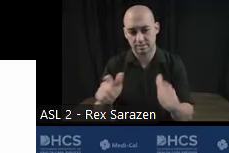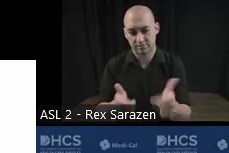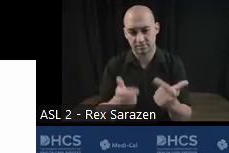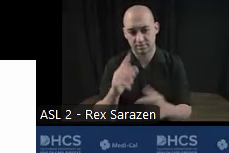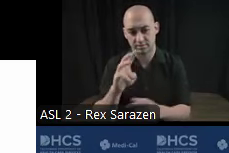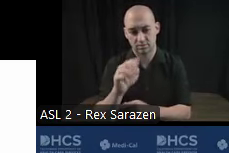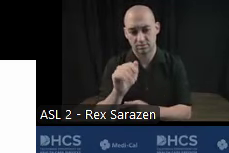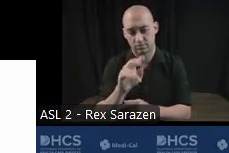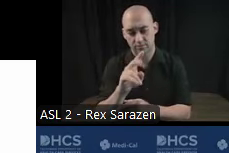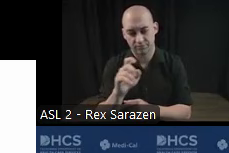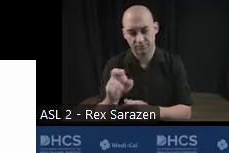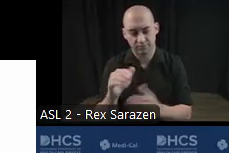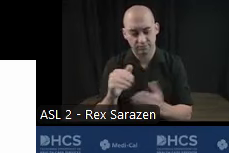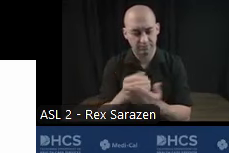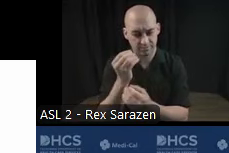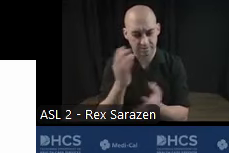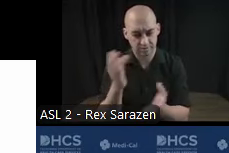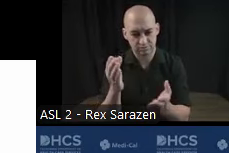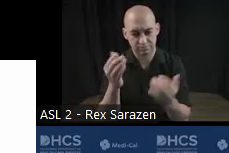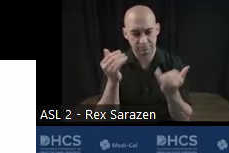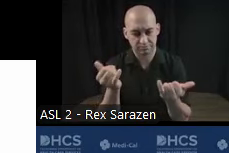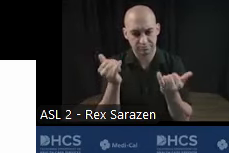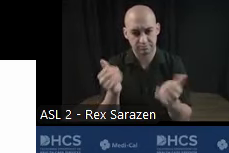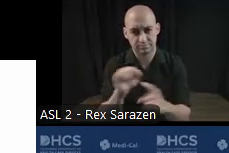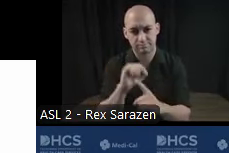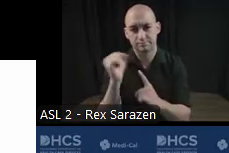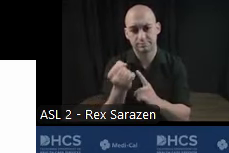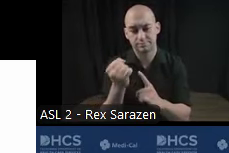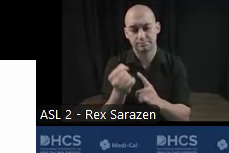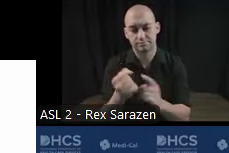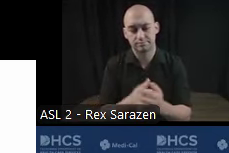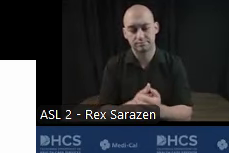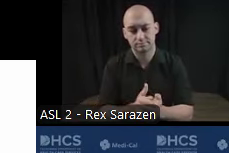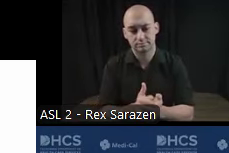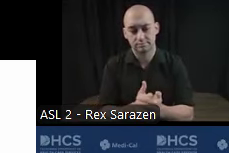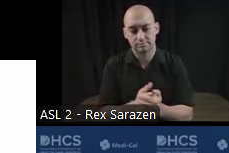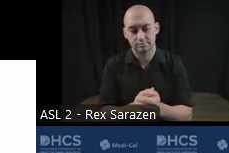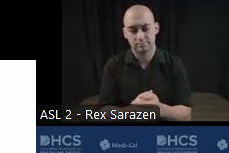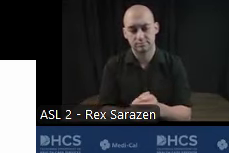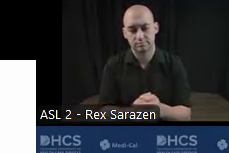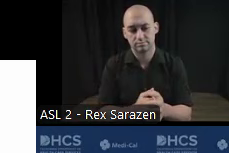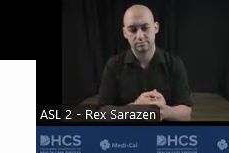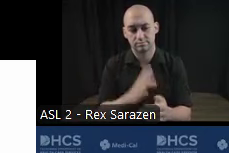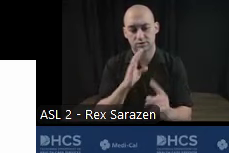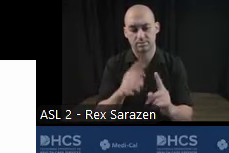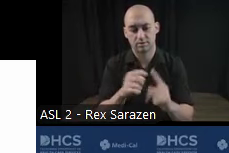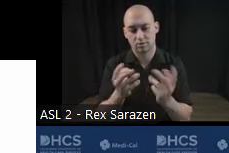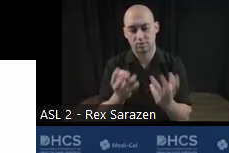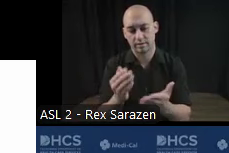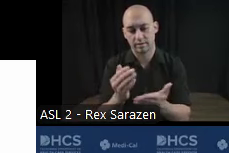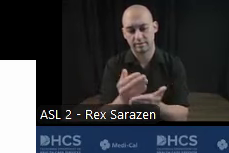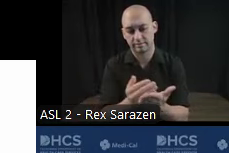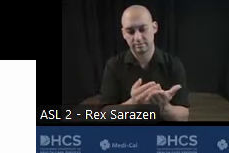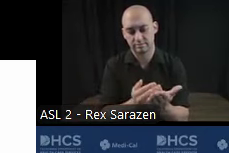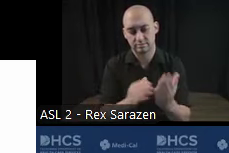and provide like an update on current status of our wait list, discuss our wait list a little bit, and discuss community supports and